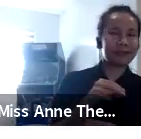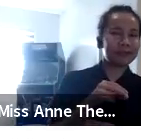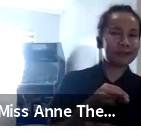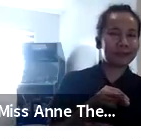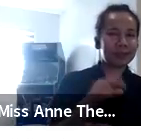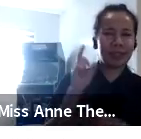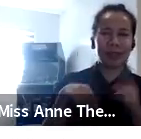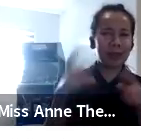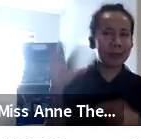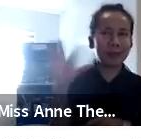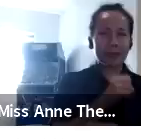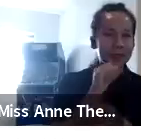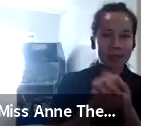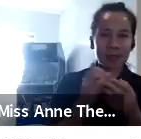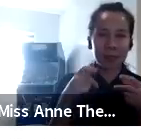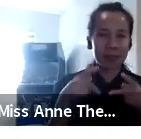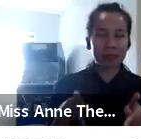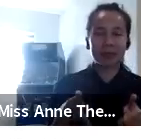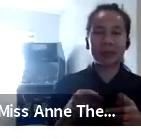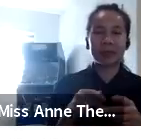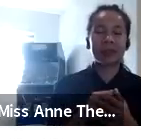So